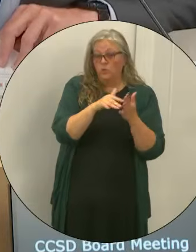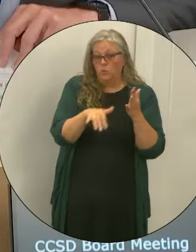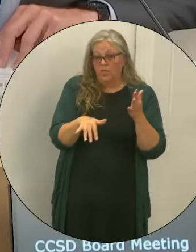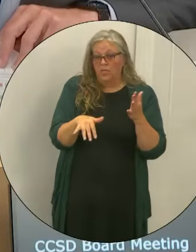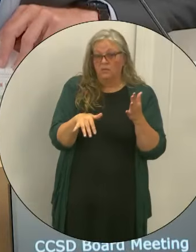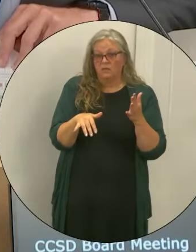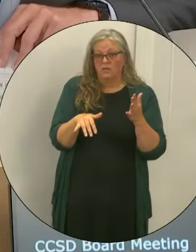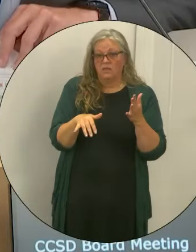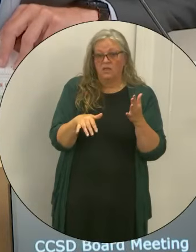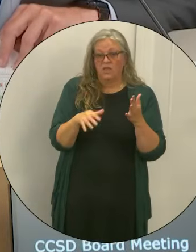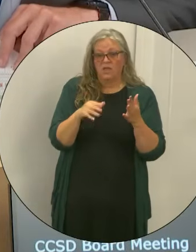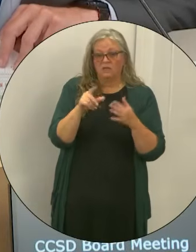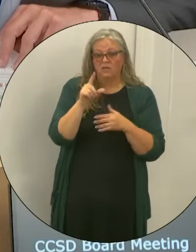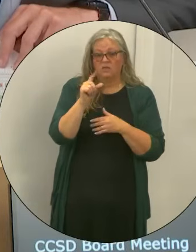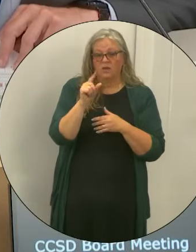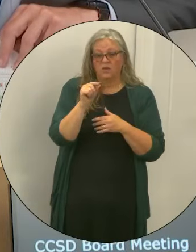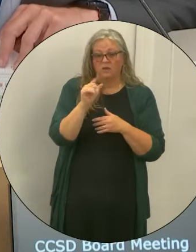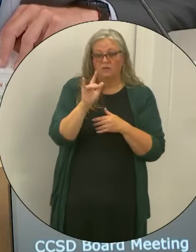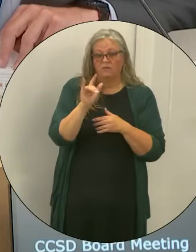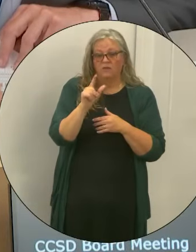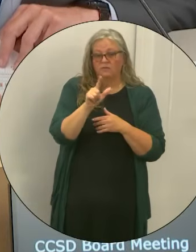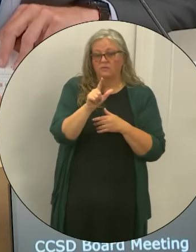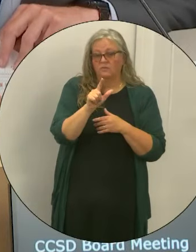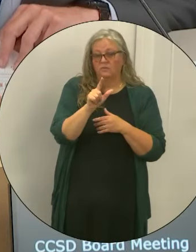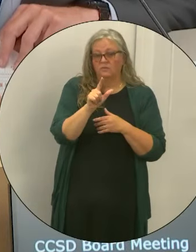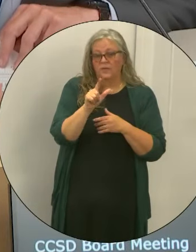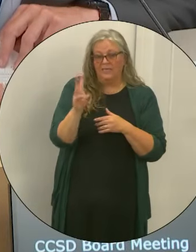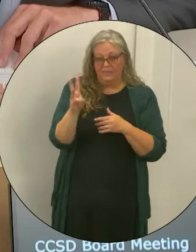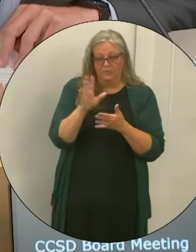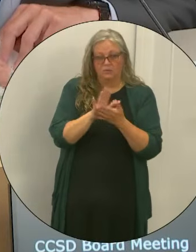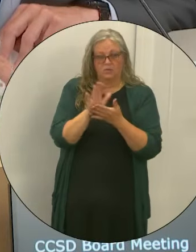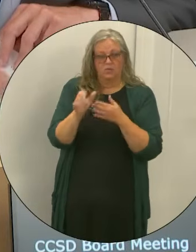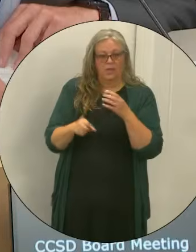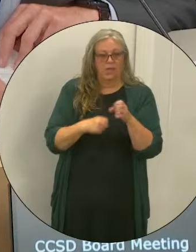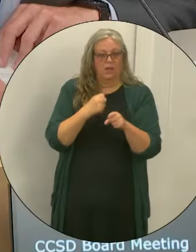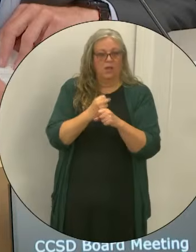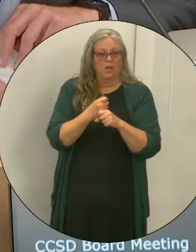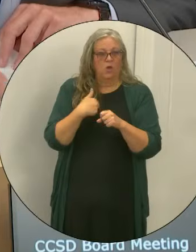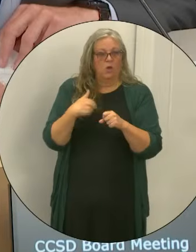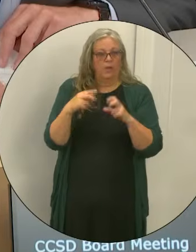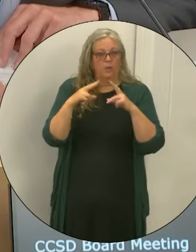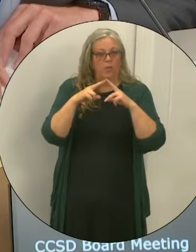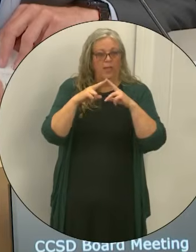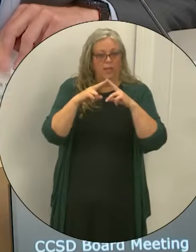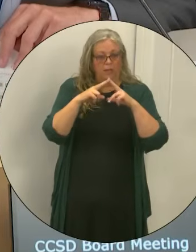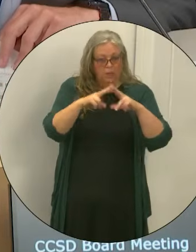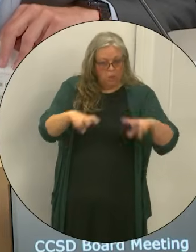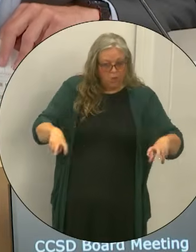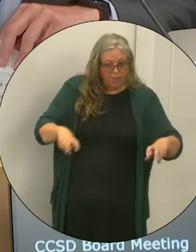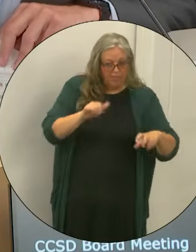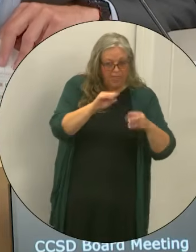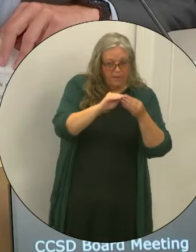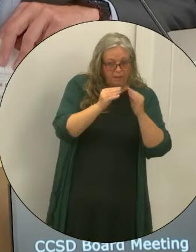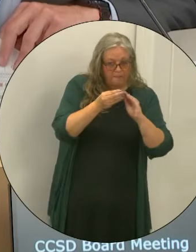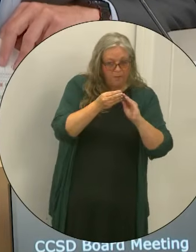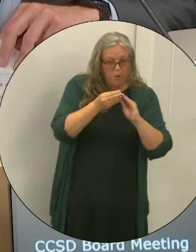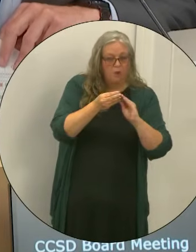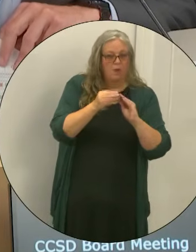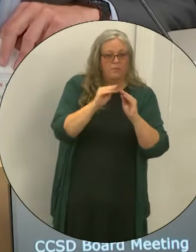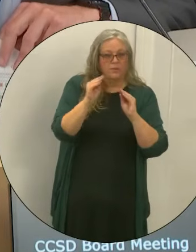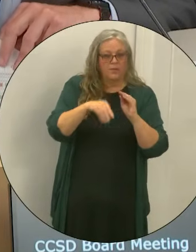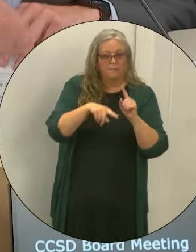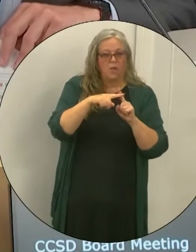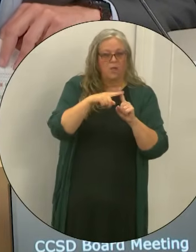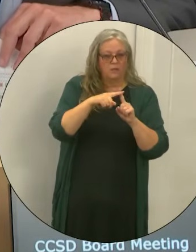the 2025-2026 school year. So that being said, when we look at the number of percent positive, just in terms of the